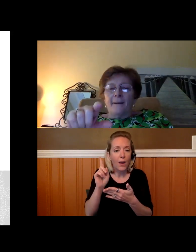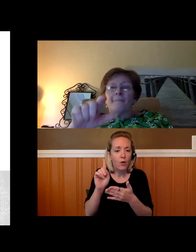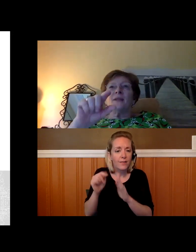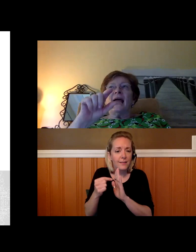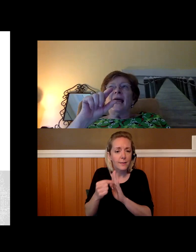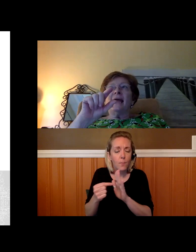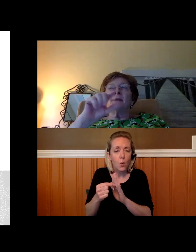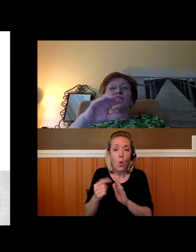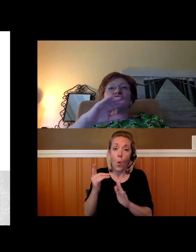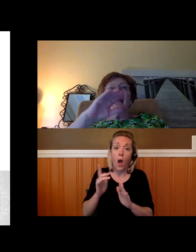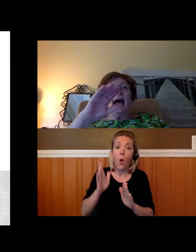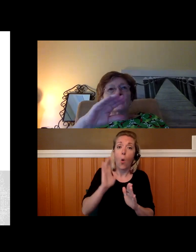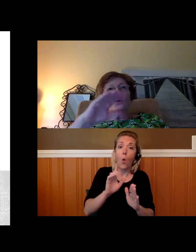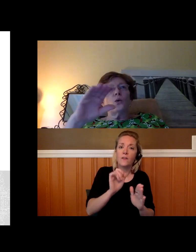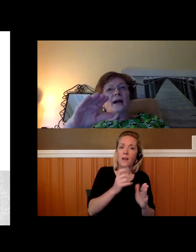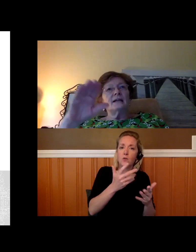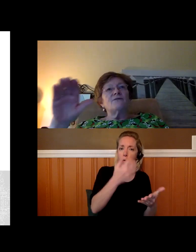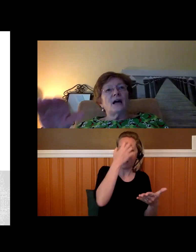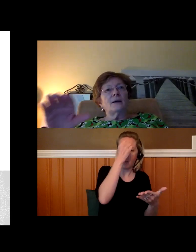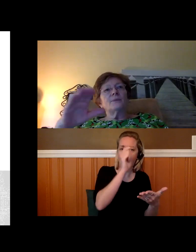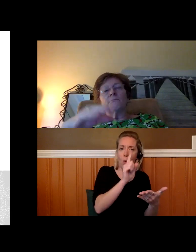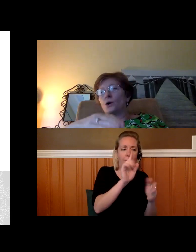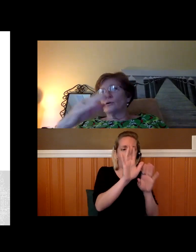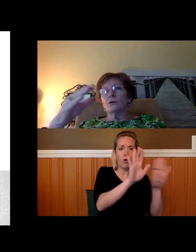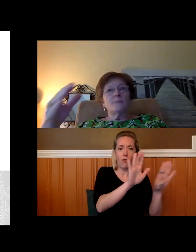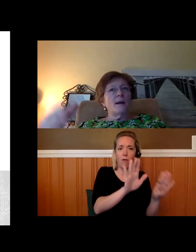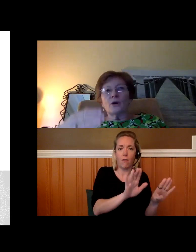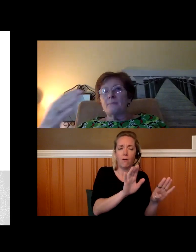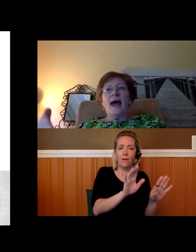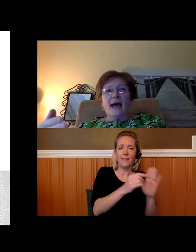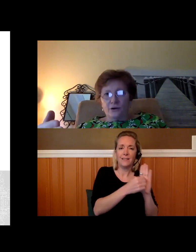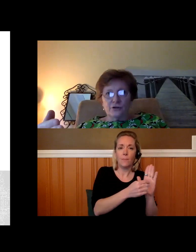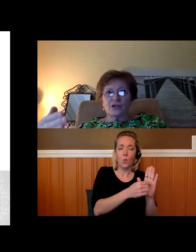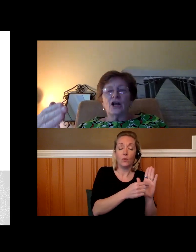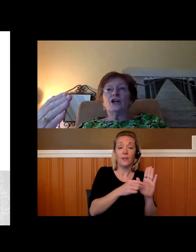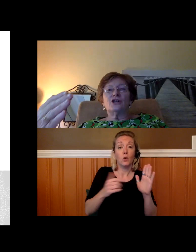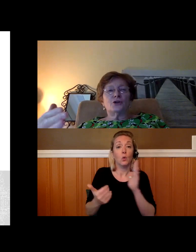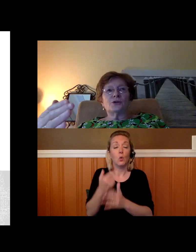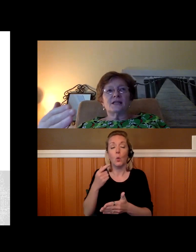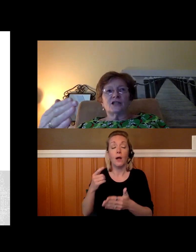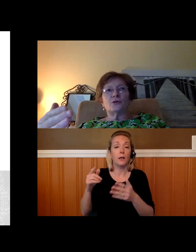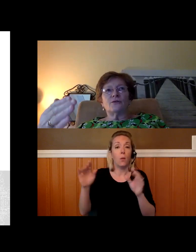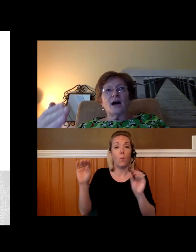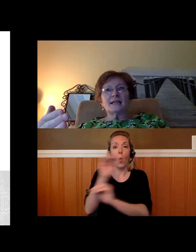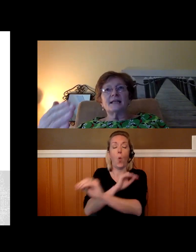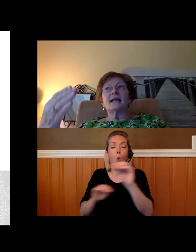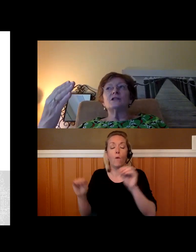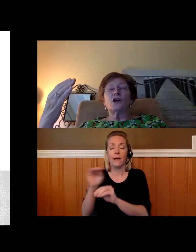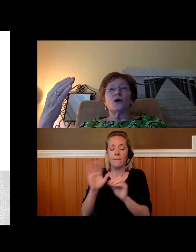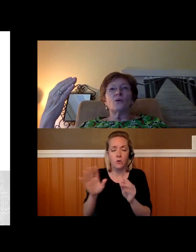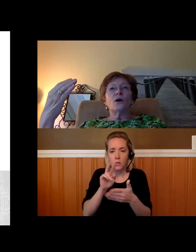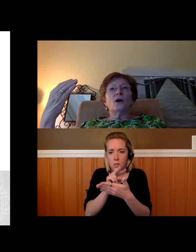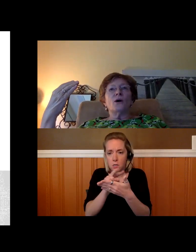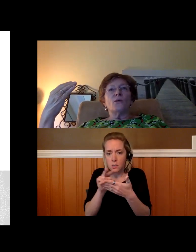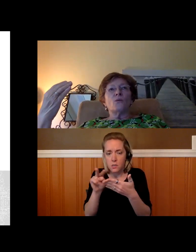she hadn't quite developed the motor memory patterns to use this new device. And so what